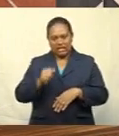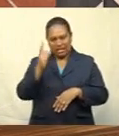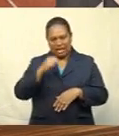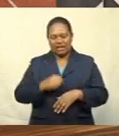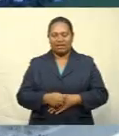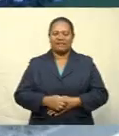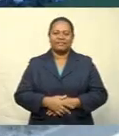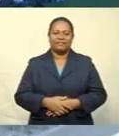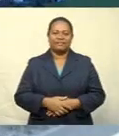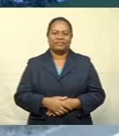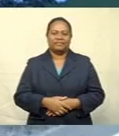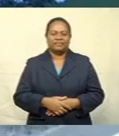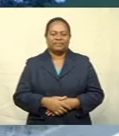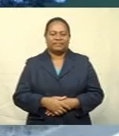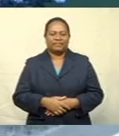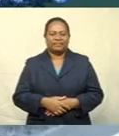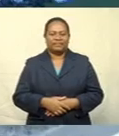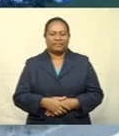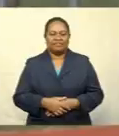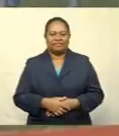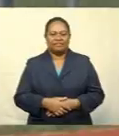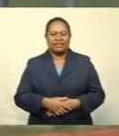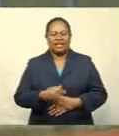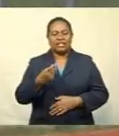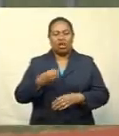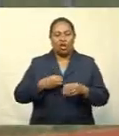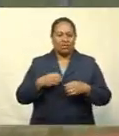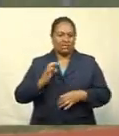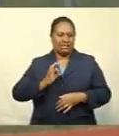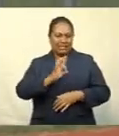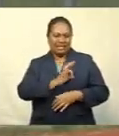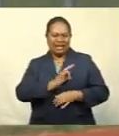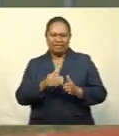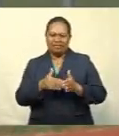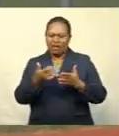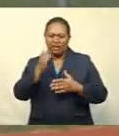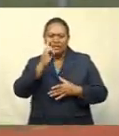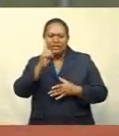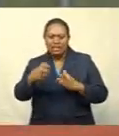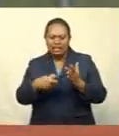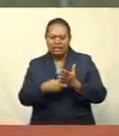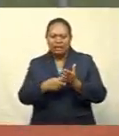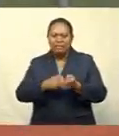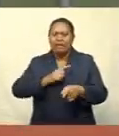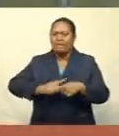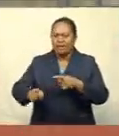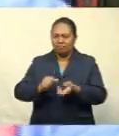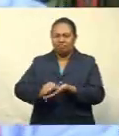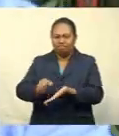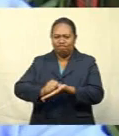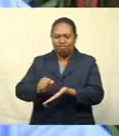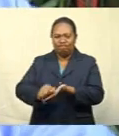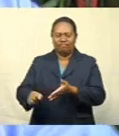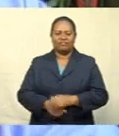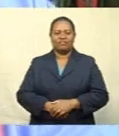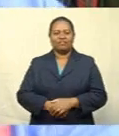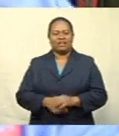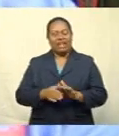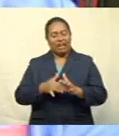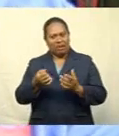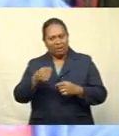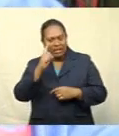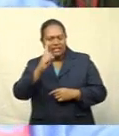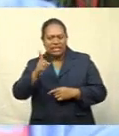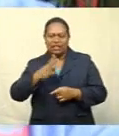report. Games officials say the tickets are going fast. But I gather the grandstand tickets have all been sold